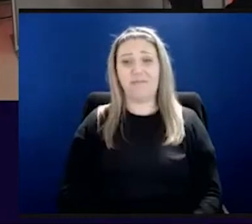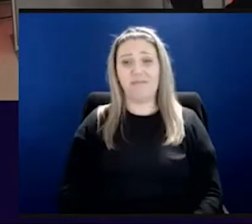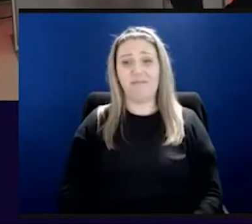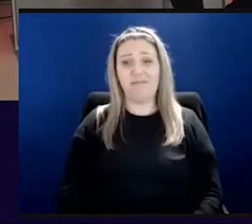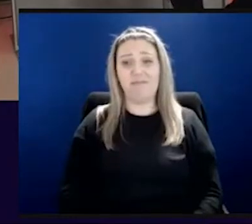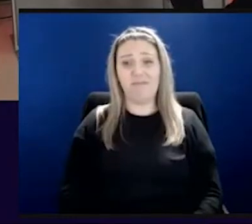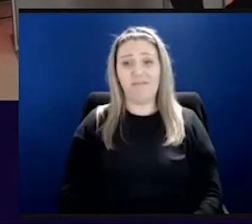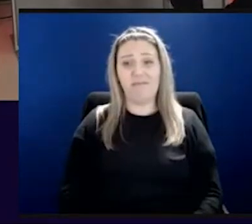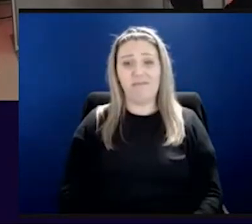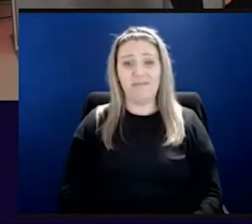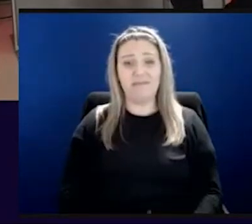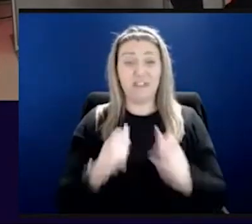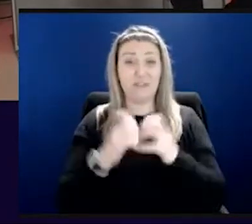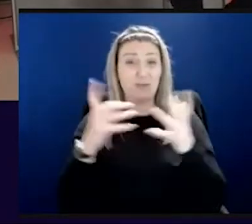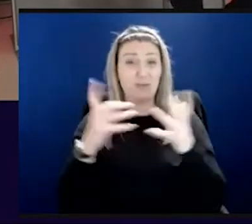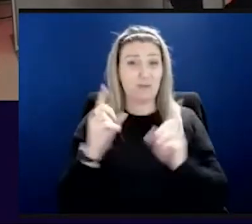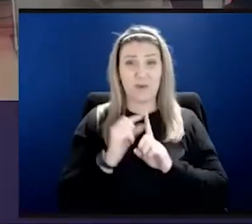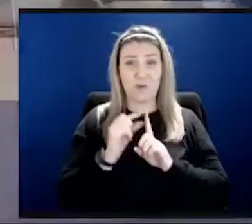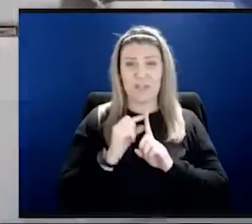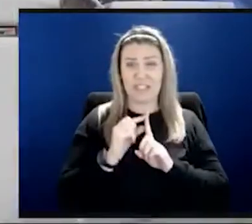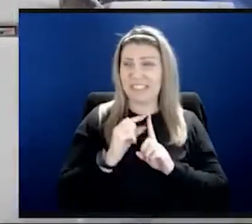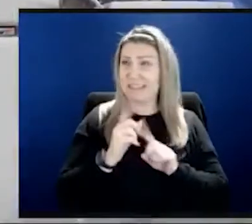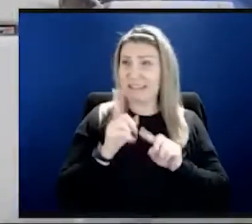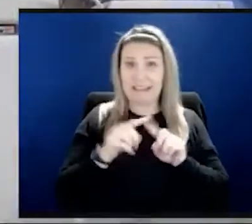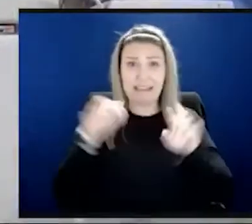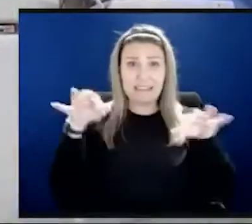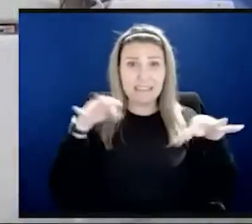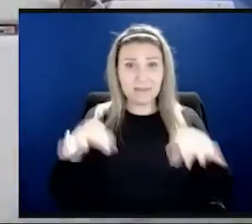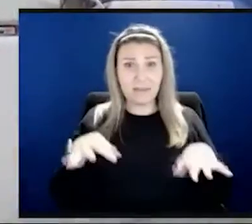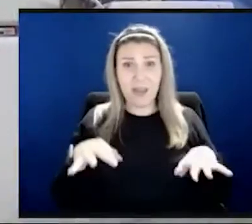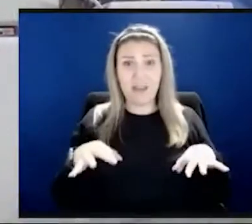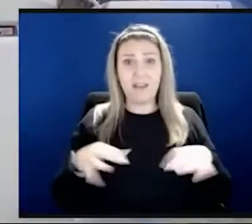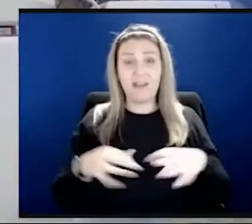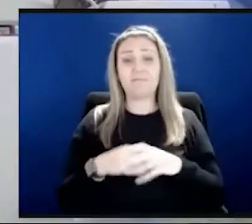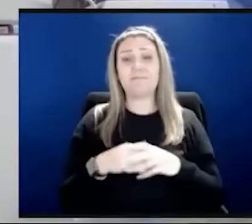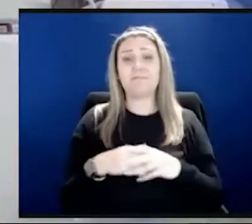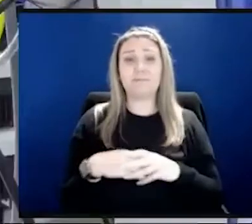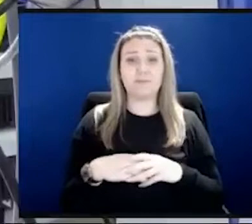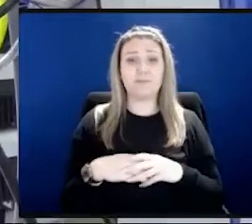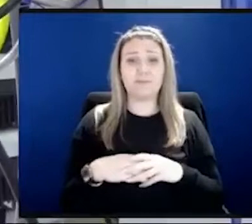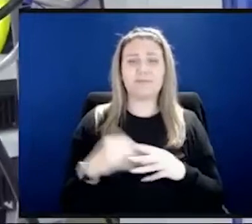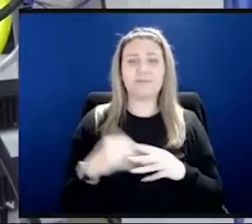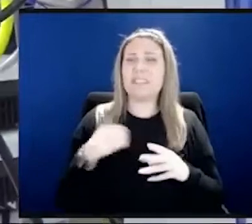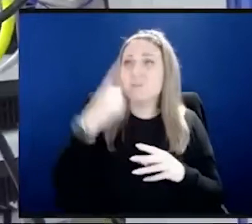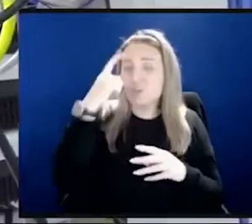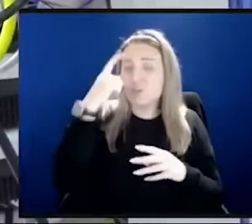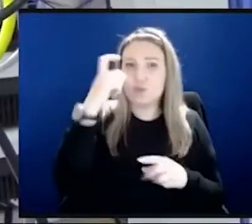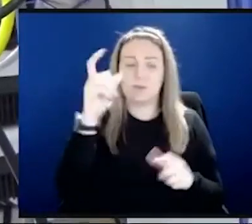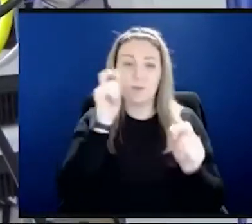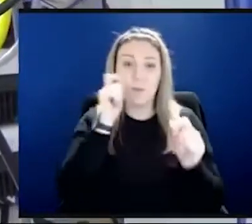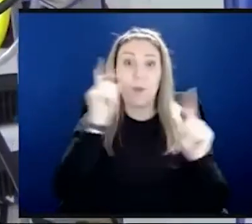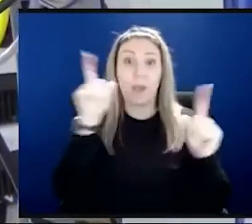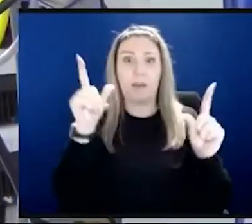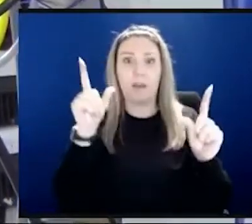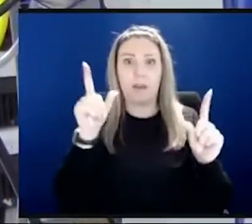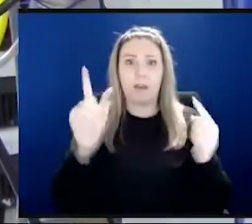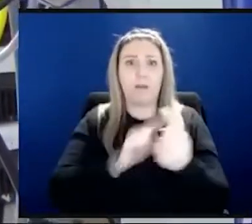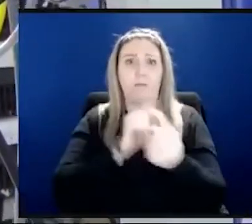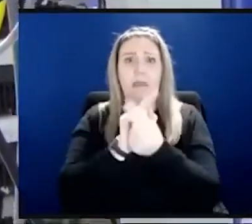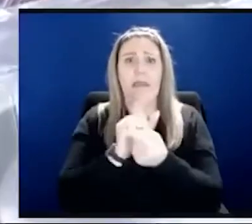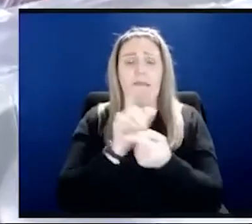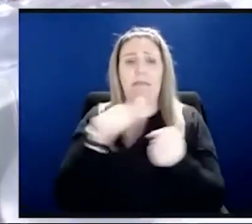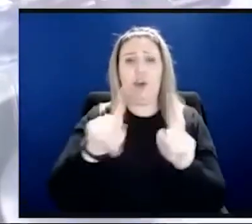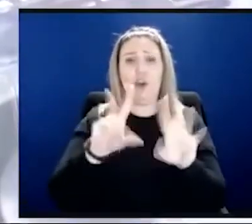There's just so many words. Words can't explain it. I mean, I have dreams. I'll wake up to, meeting the donor's family with